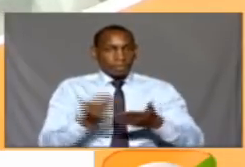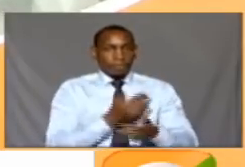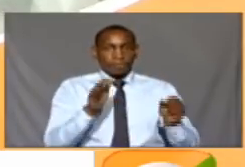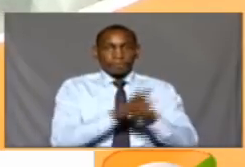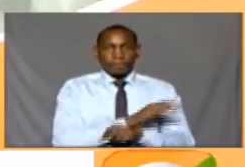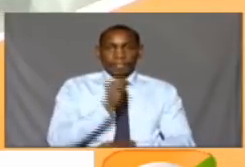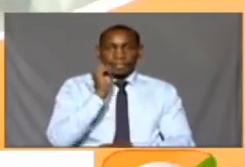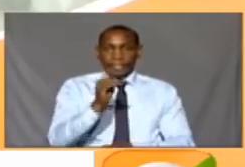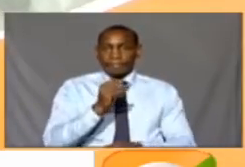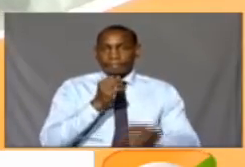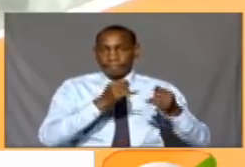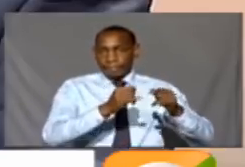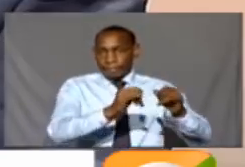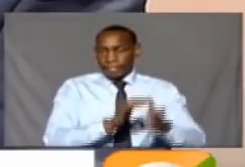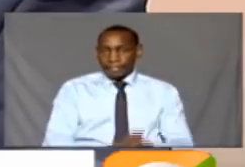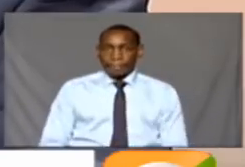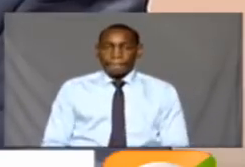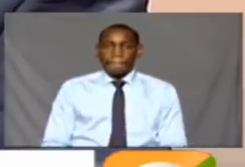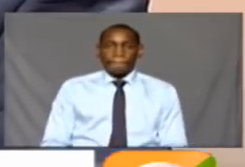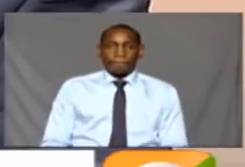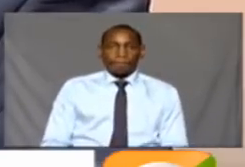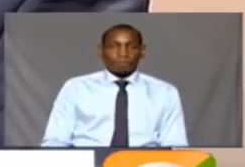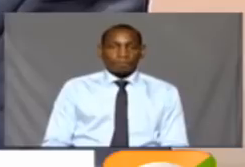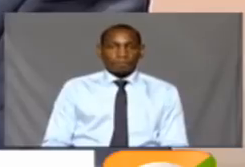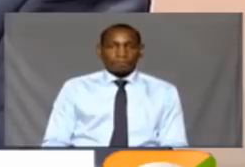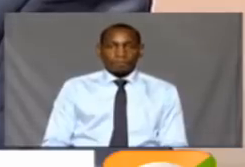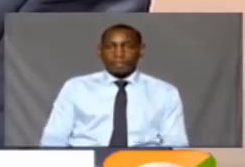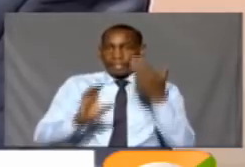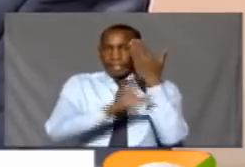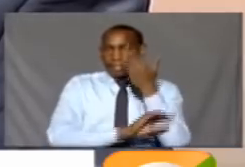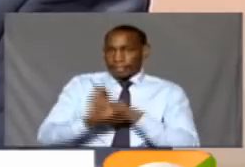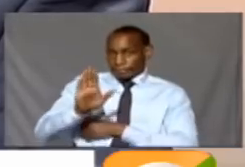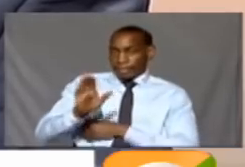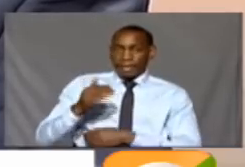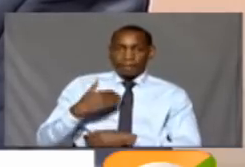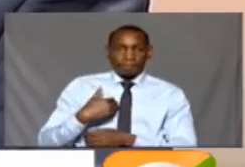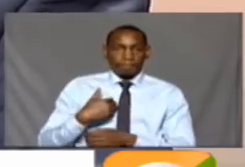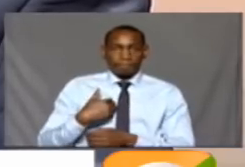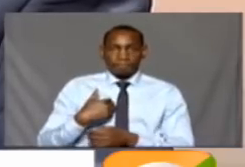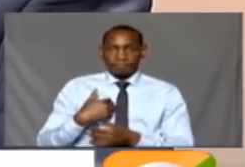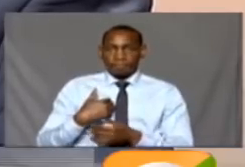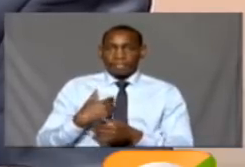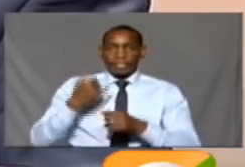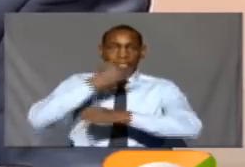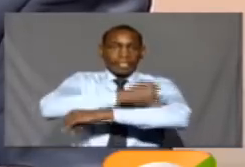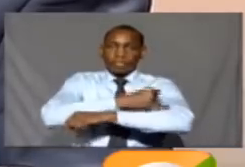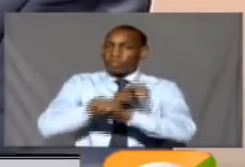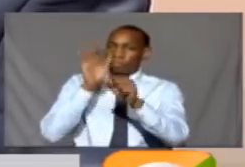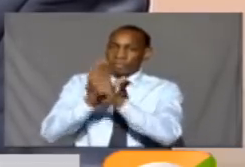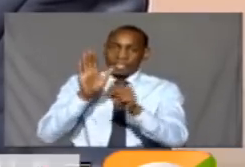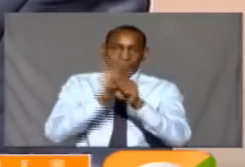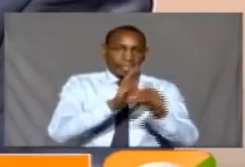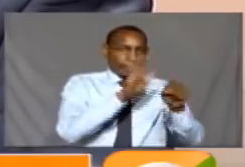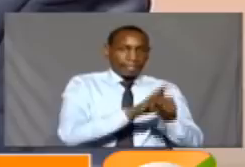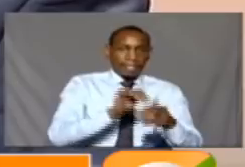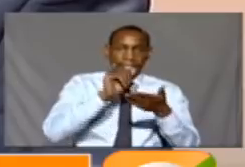implemented? Some of the suggestions in this country, in the document? Actually, we have an oversupply of institutions of governance that would